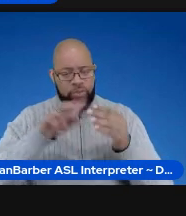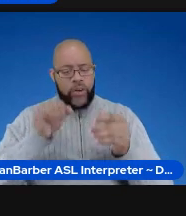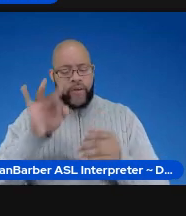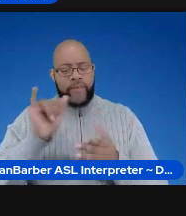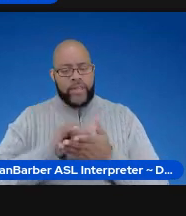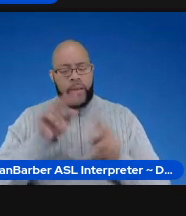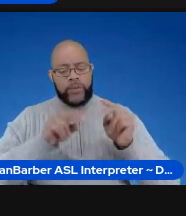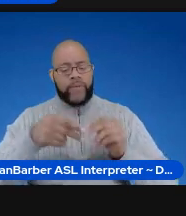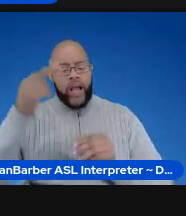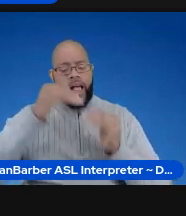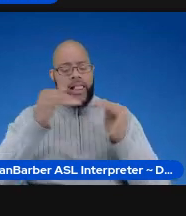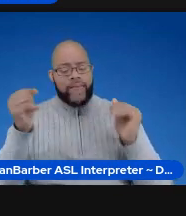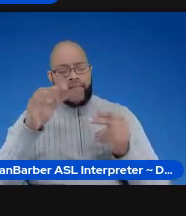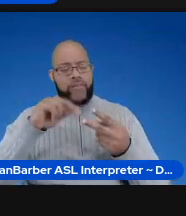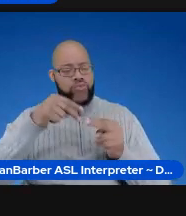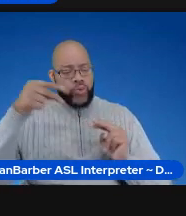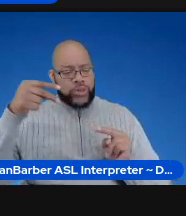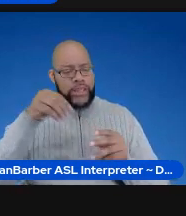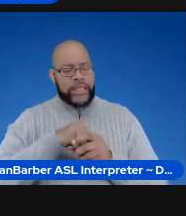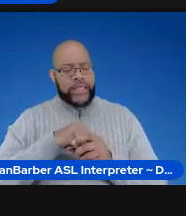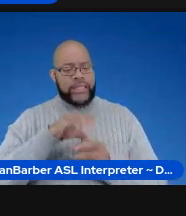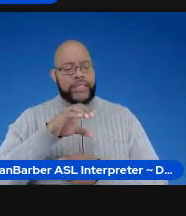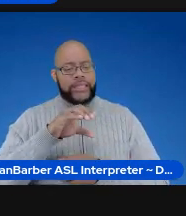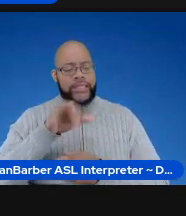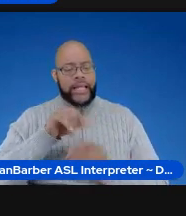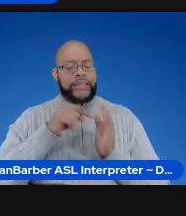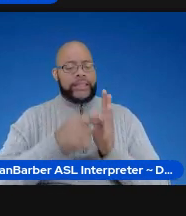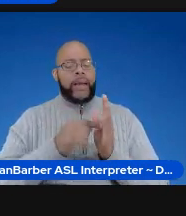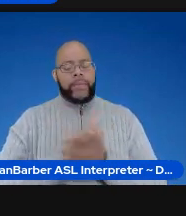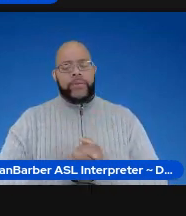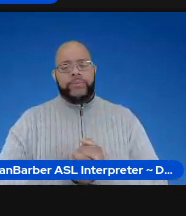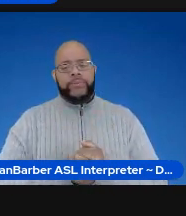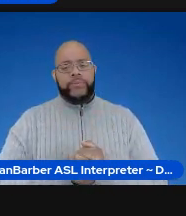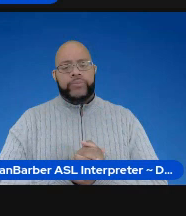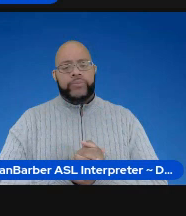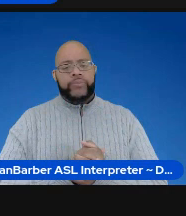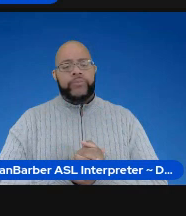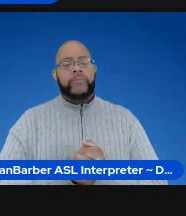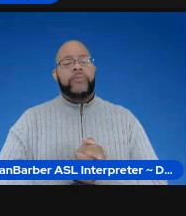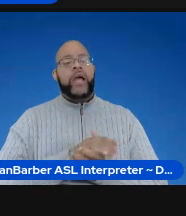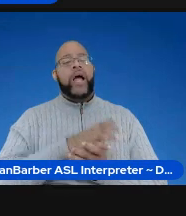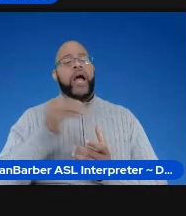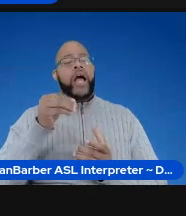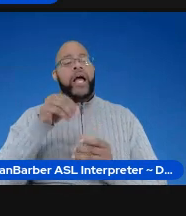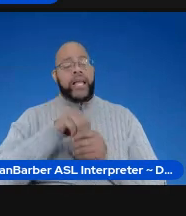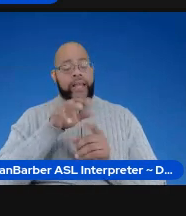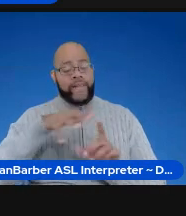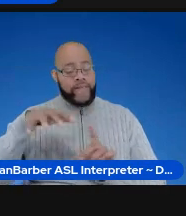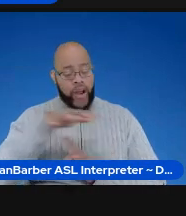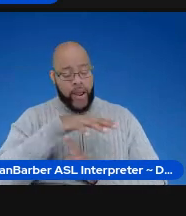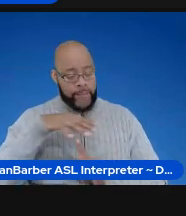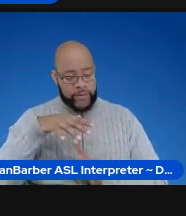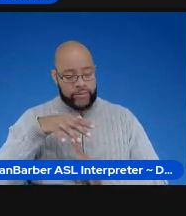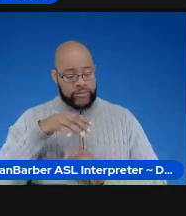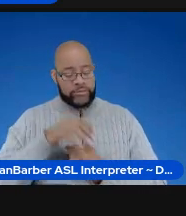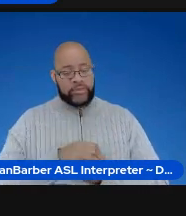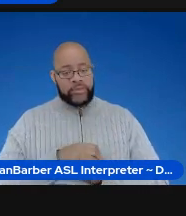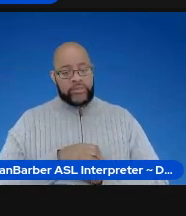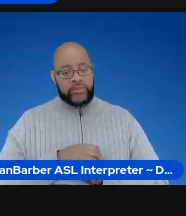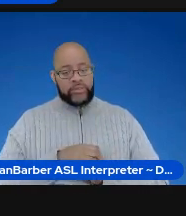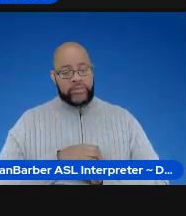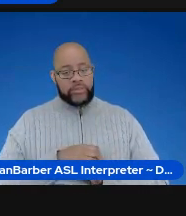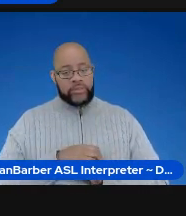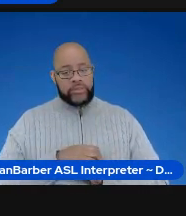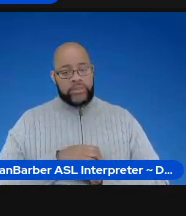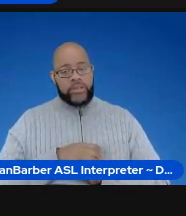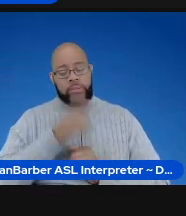high level of protein in the CSF sample. And then within the environment, they need to feed, and